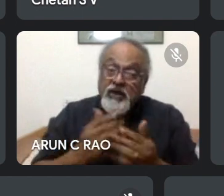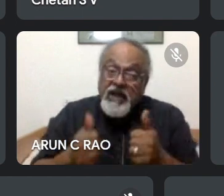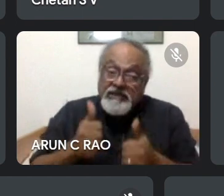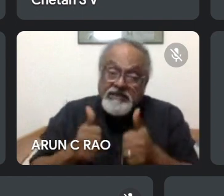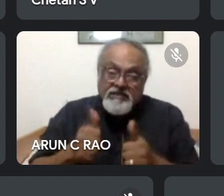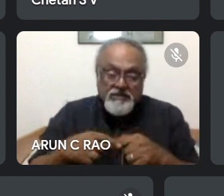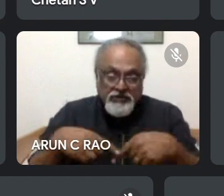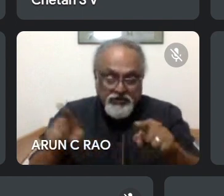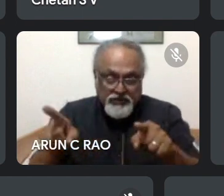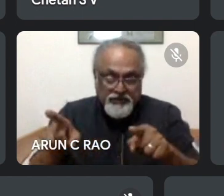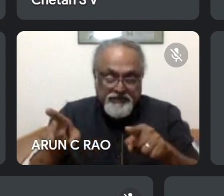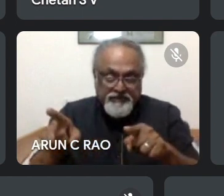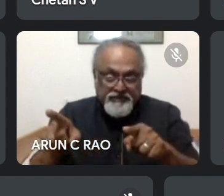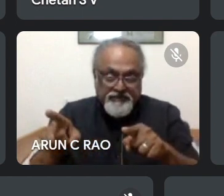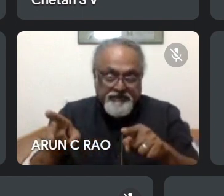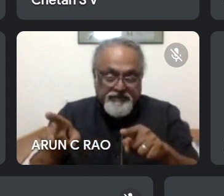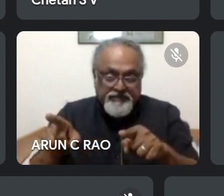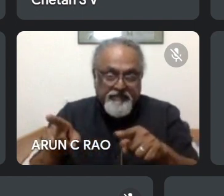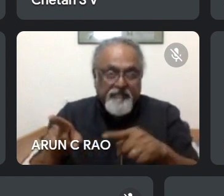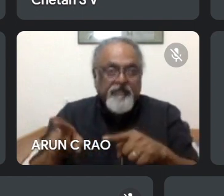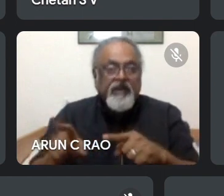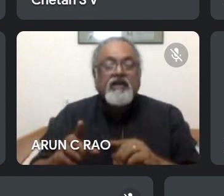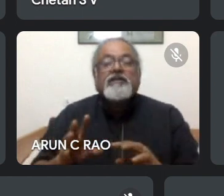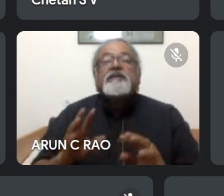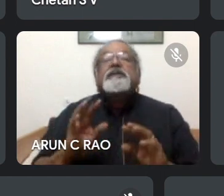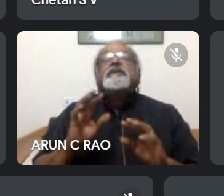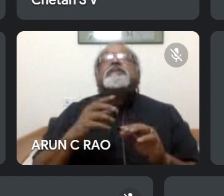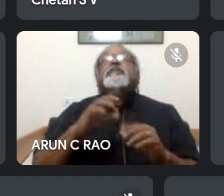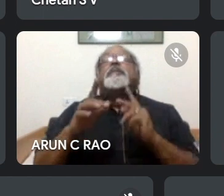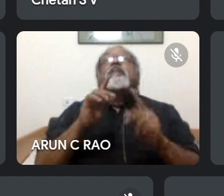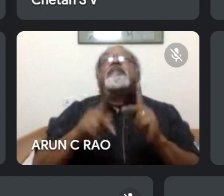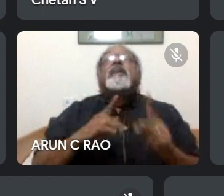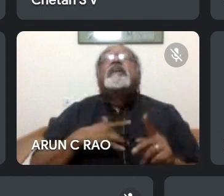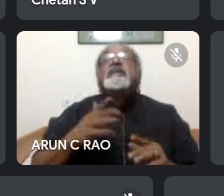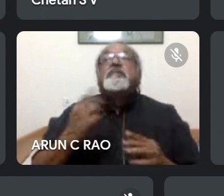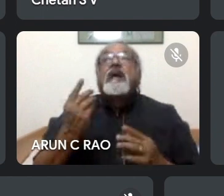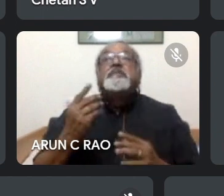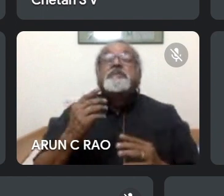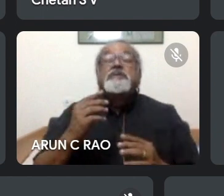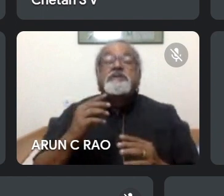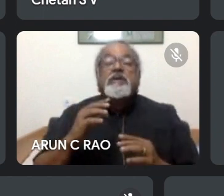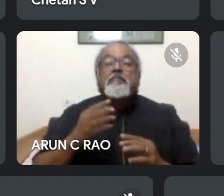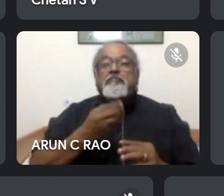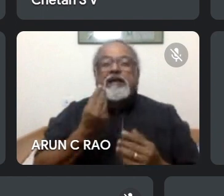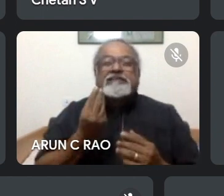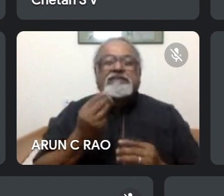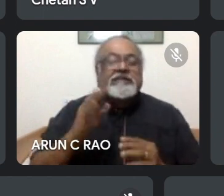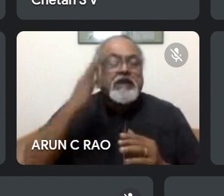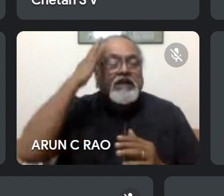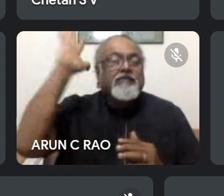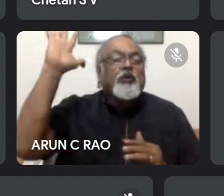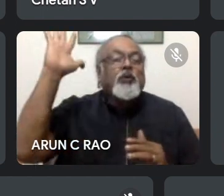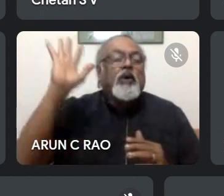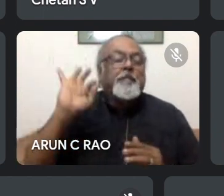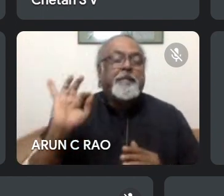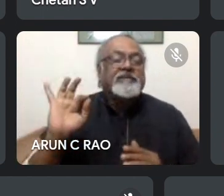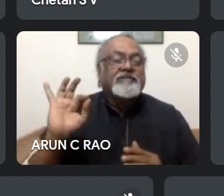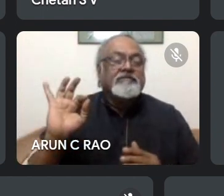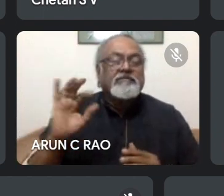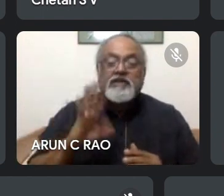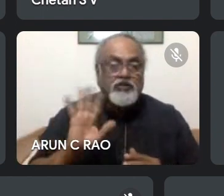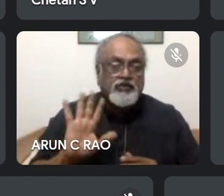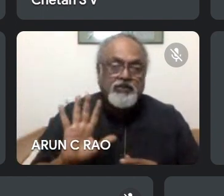I know sometimes it's better not to know, but then it's always good to know, because that way you're provided with the